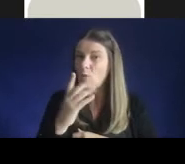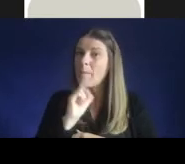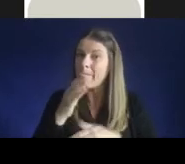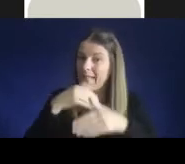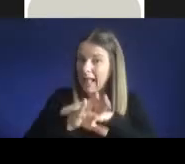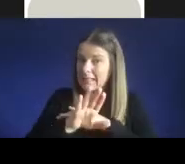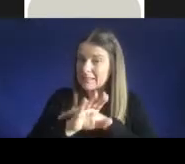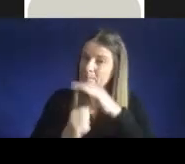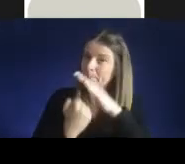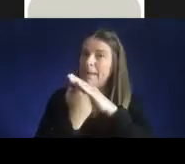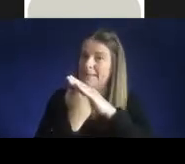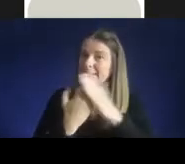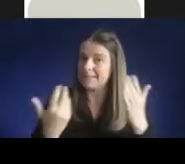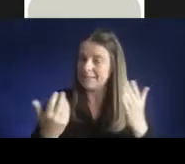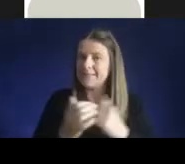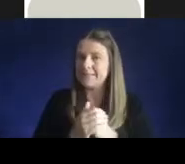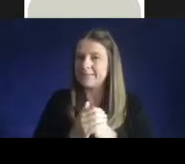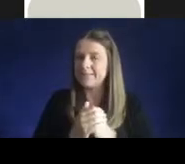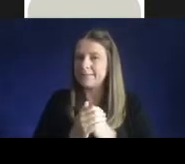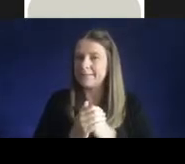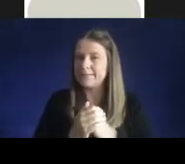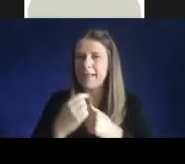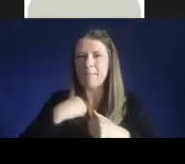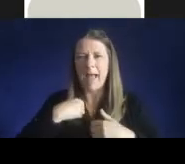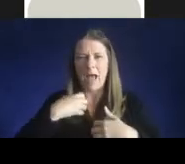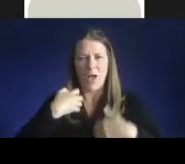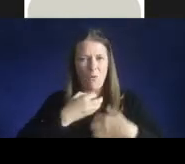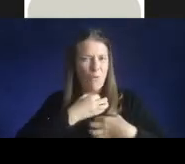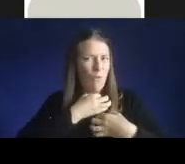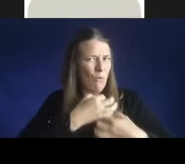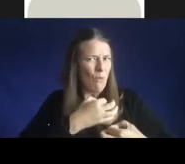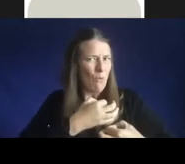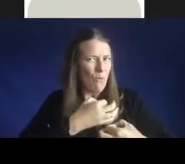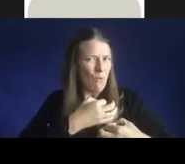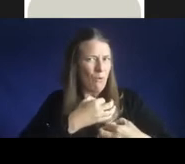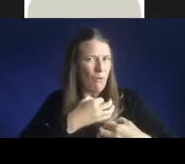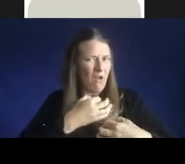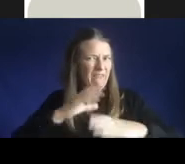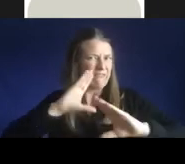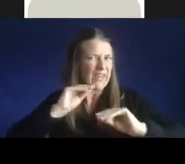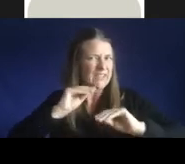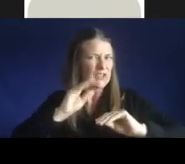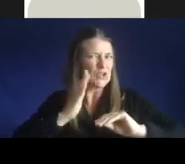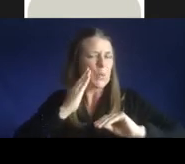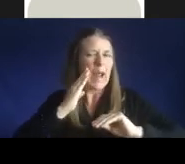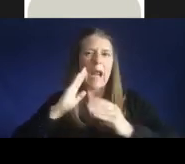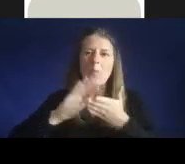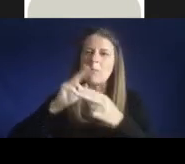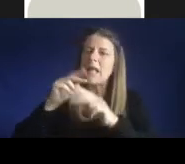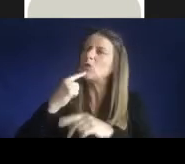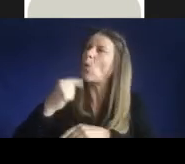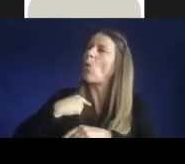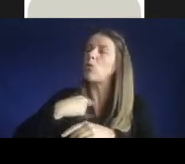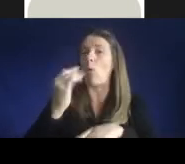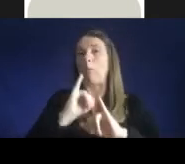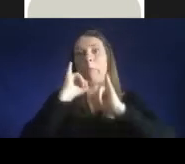For me, my fascination with prisons did not end when told that that's where the bad people go.